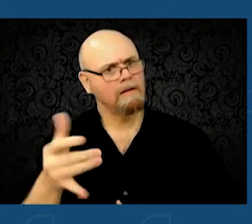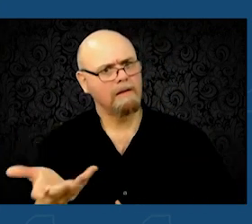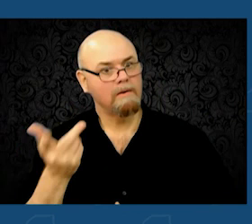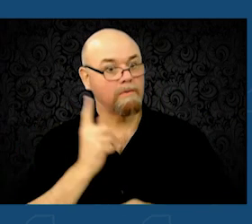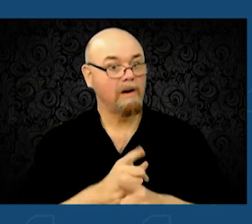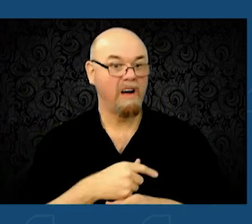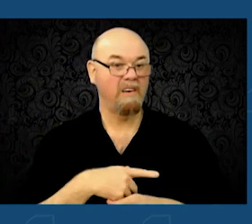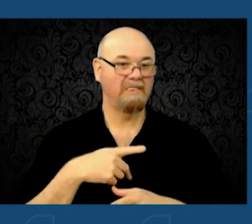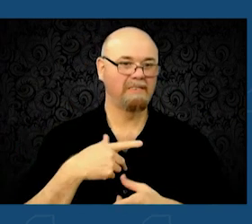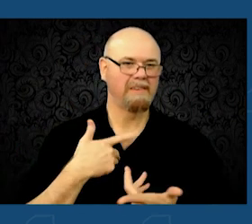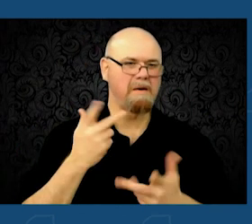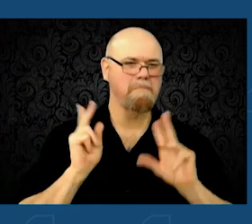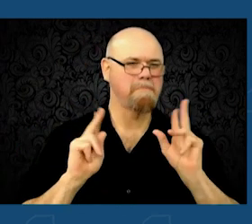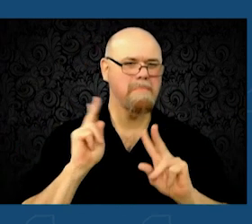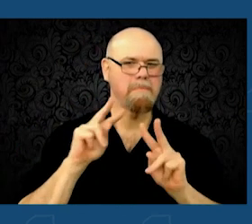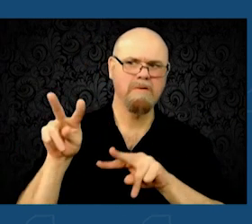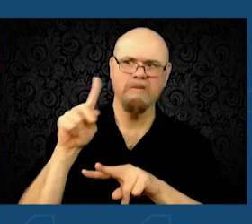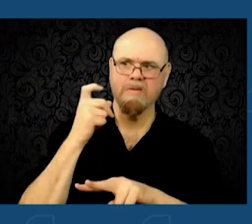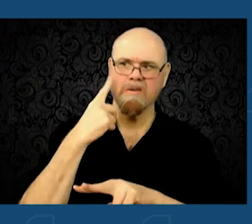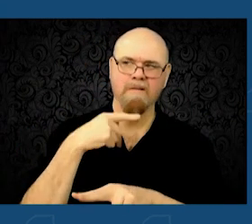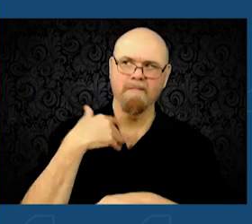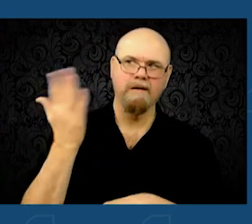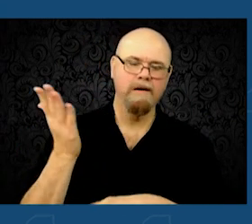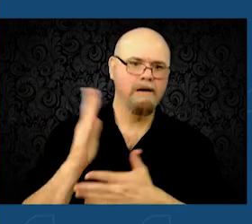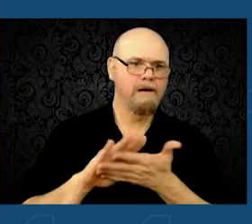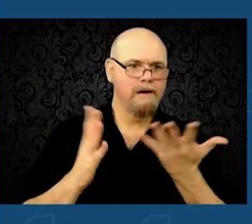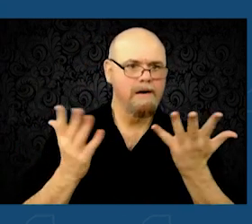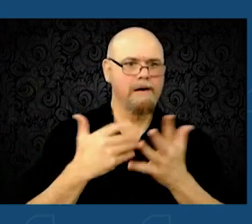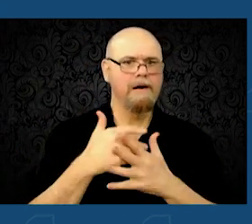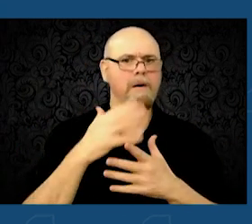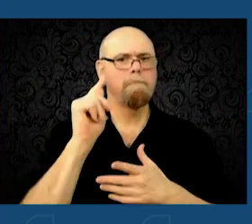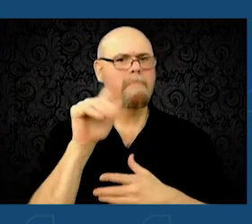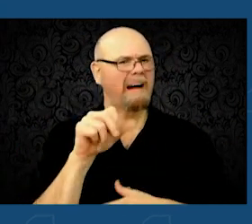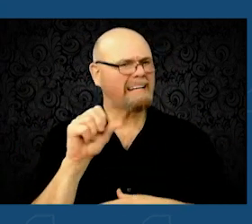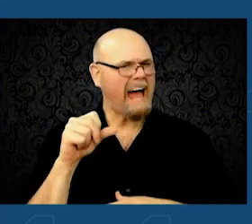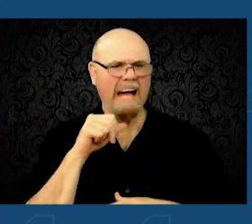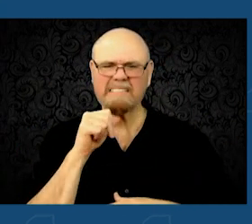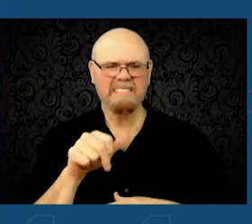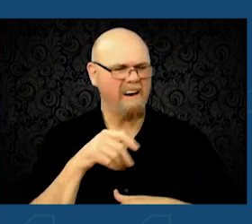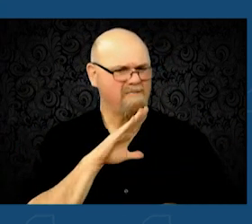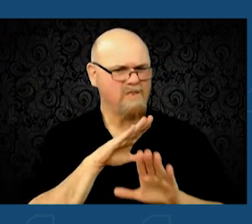Clearly, Kaz was not that frustrated because this is happening quick.